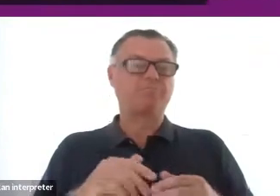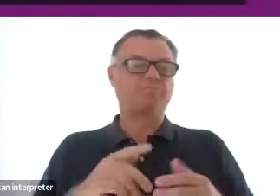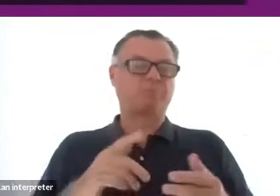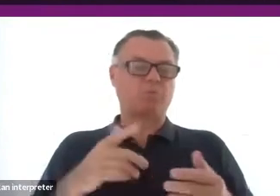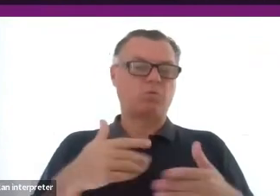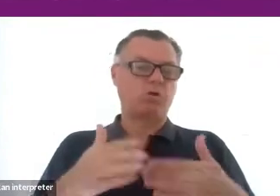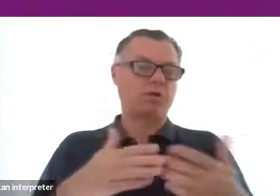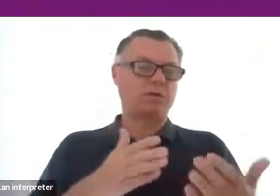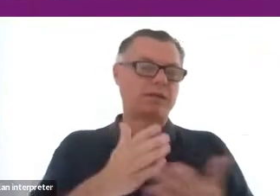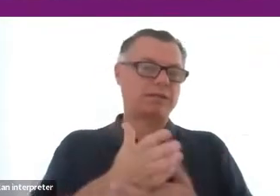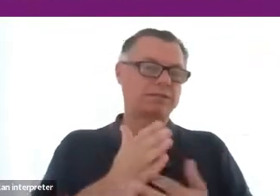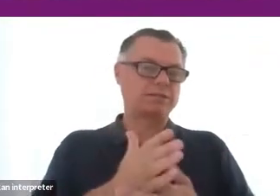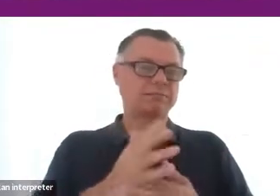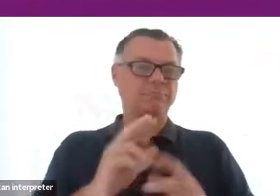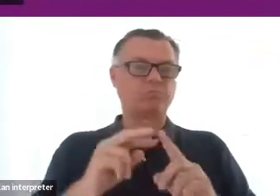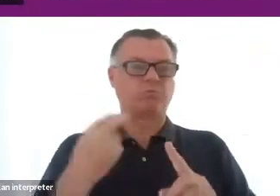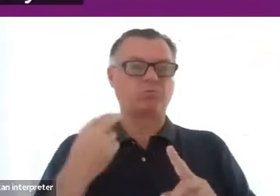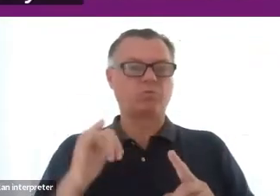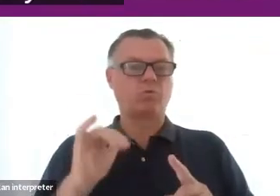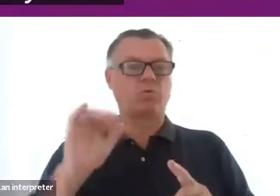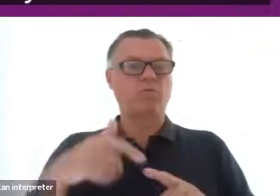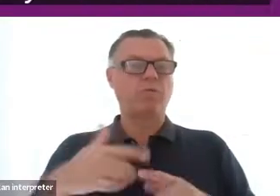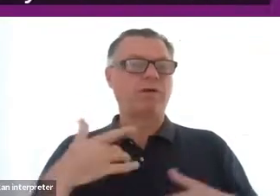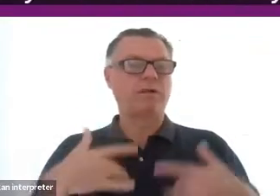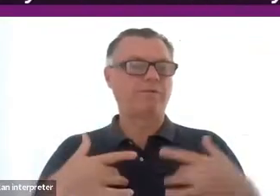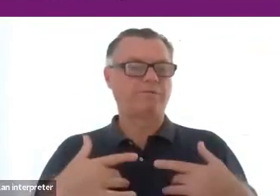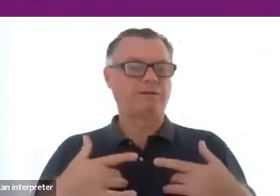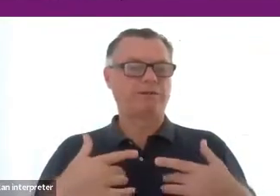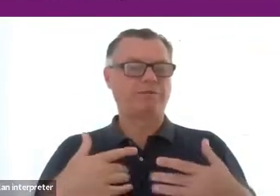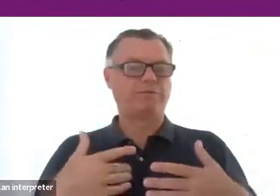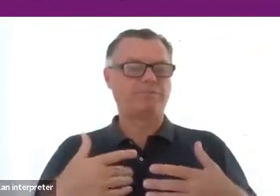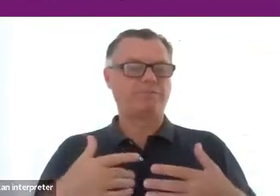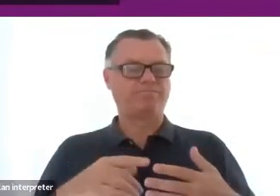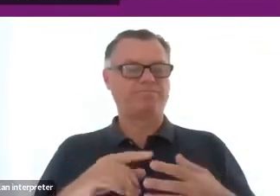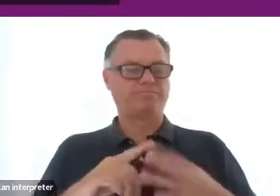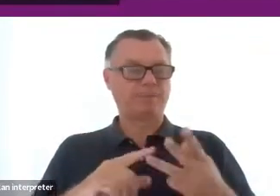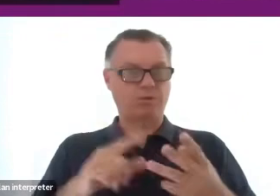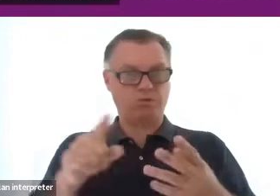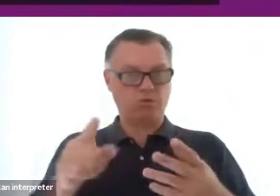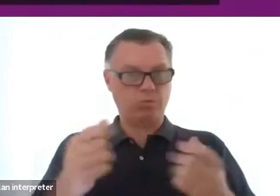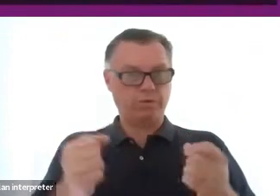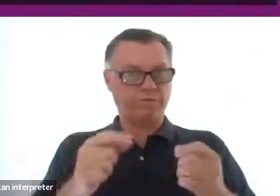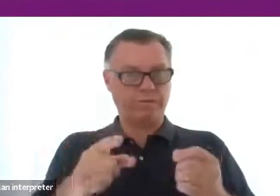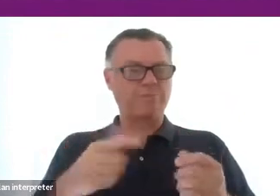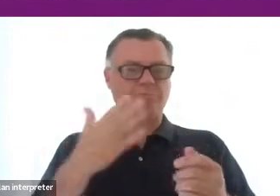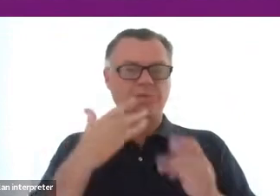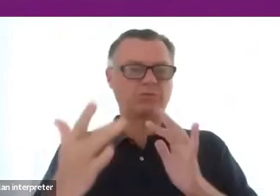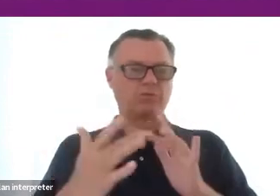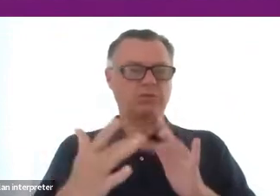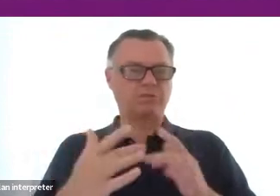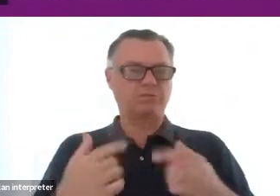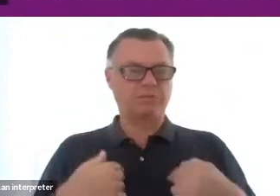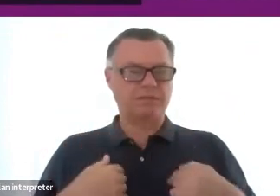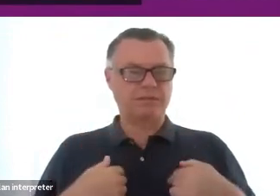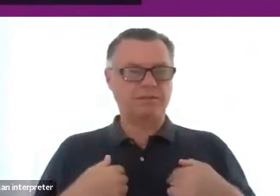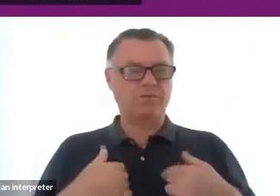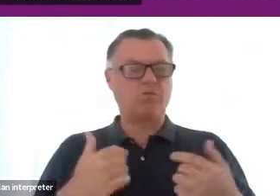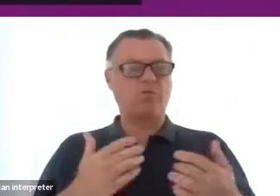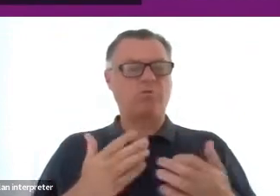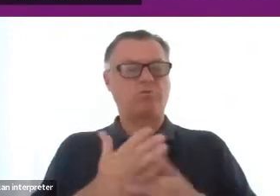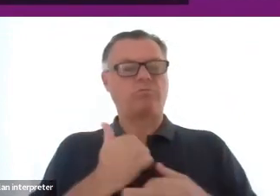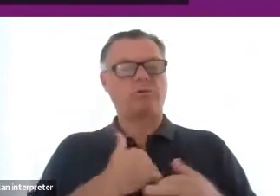a review, or home and living. If that's you or someone you know, I'd love to connect. Reach out directly or via the